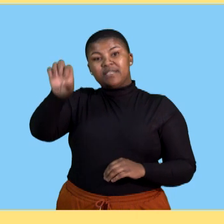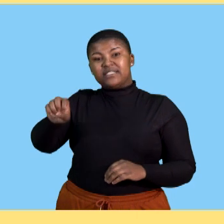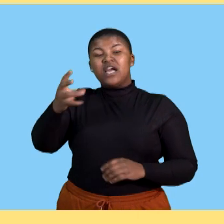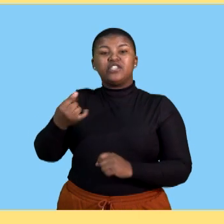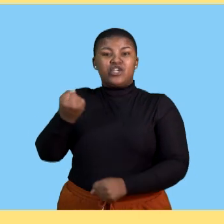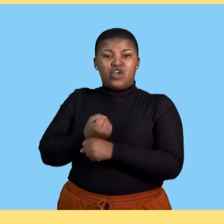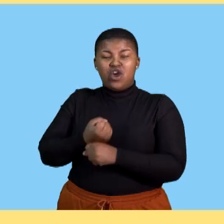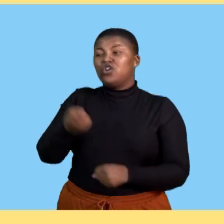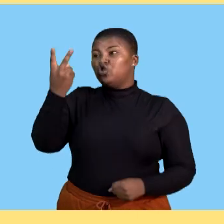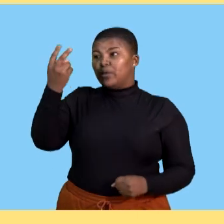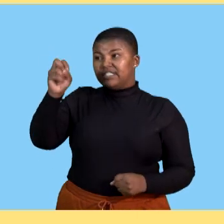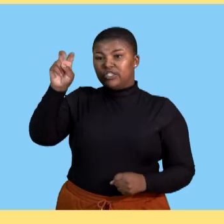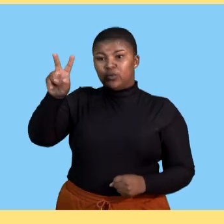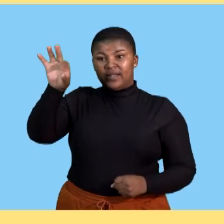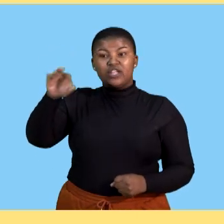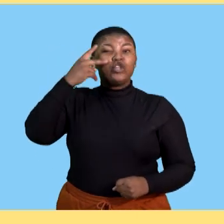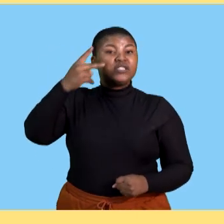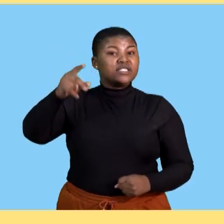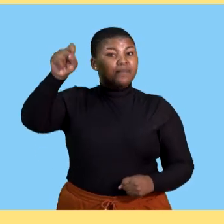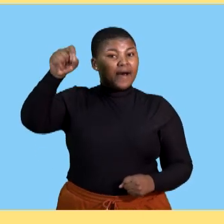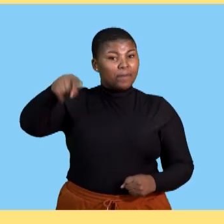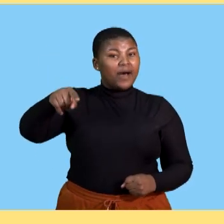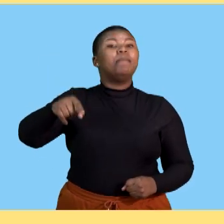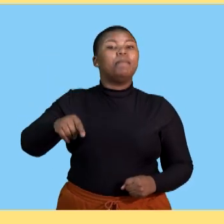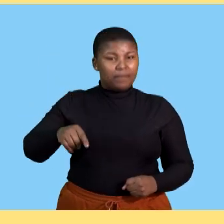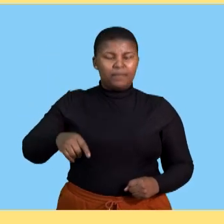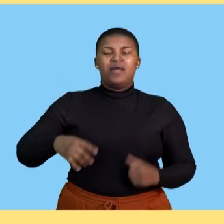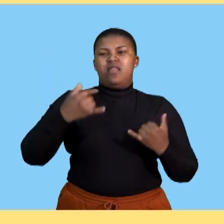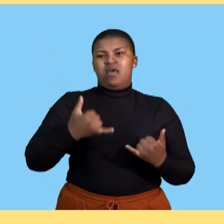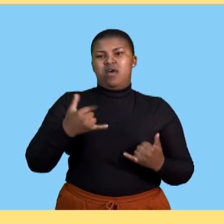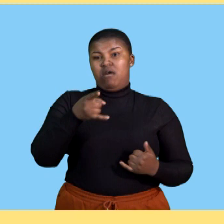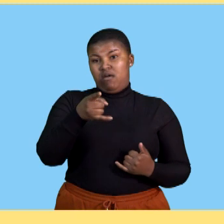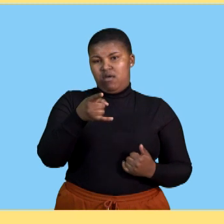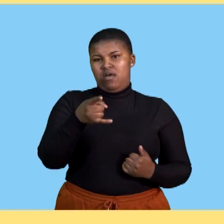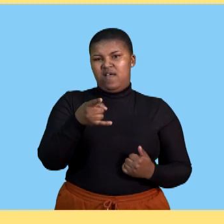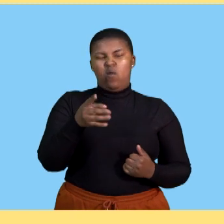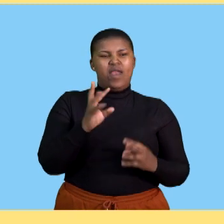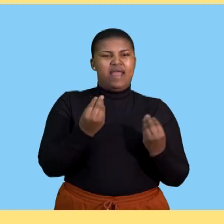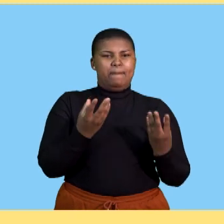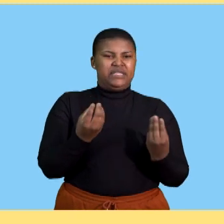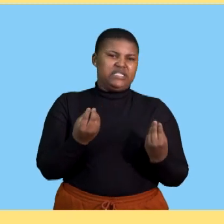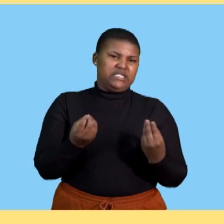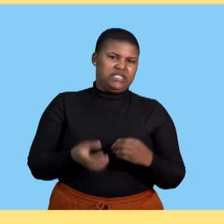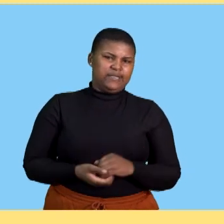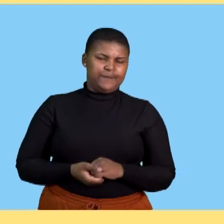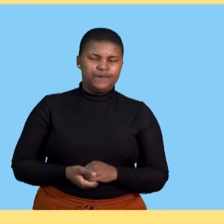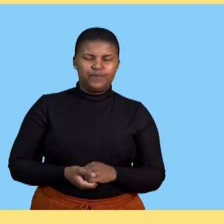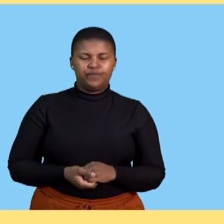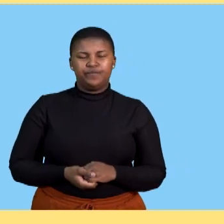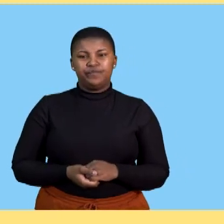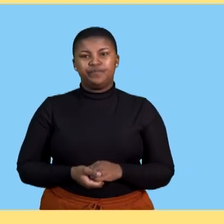44.3 in 2023. You can see here I am now bringing